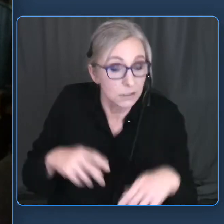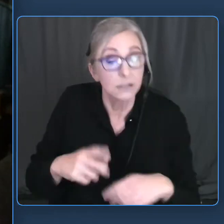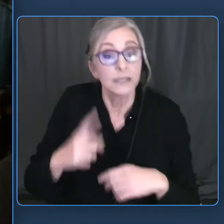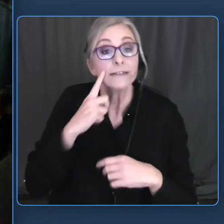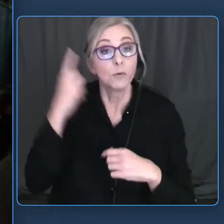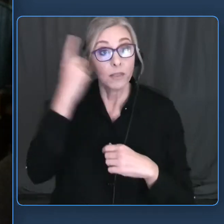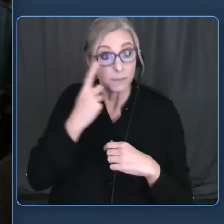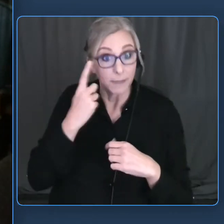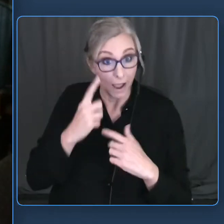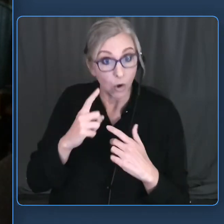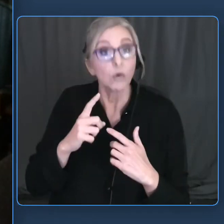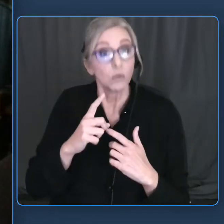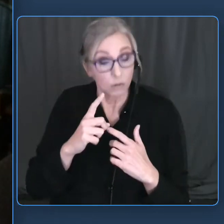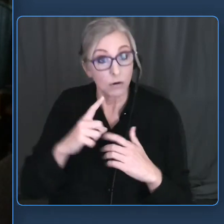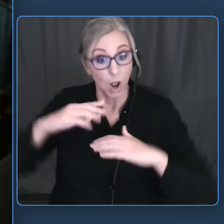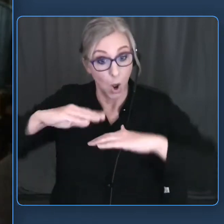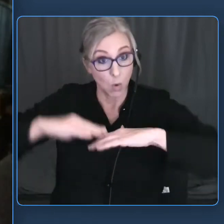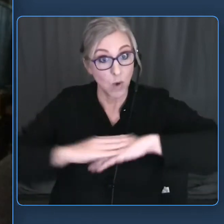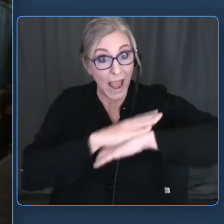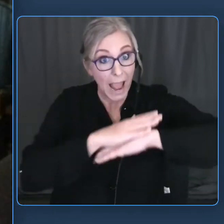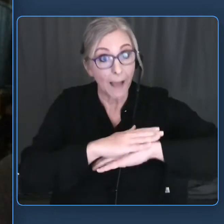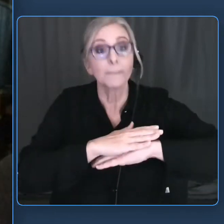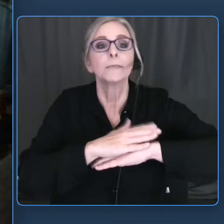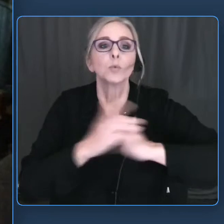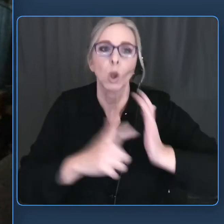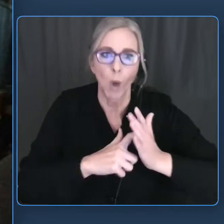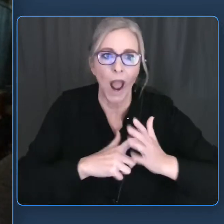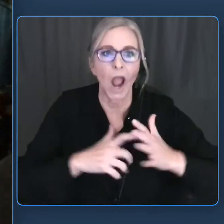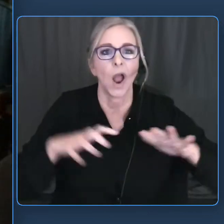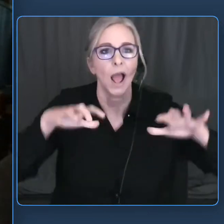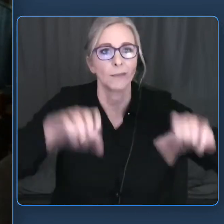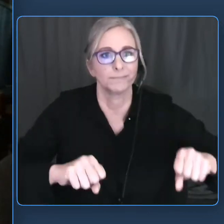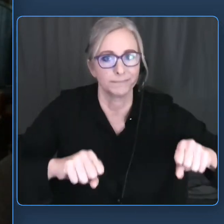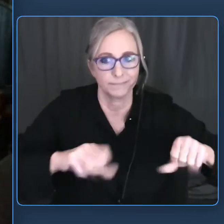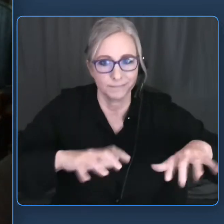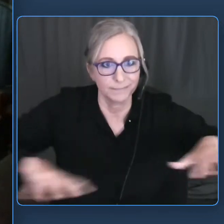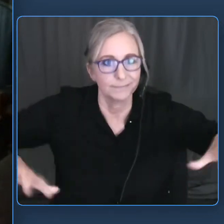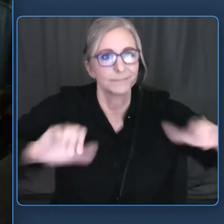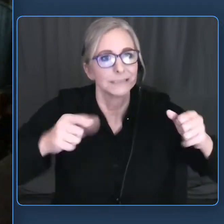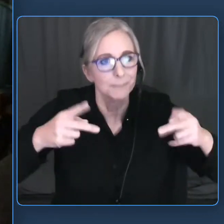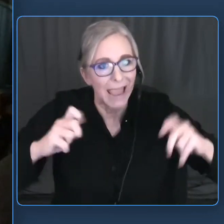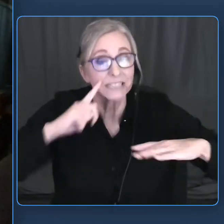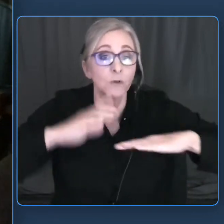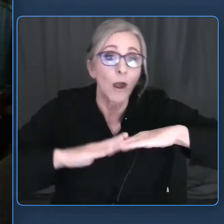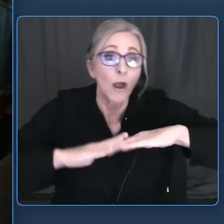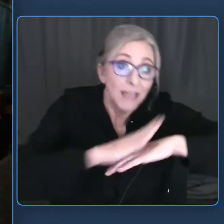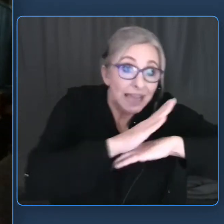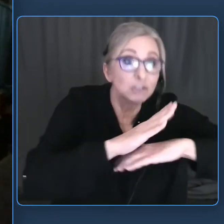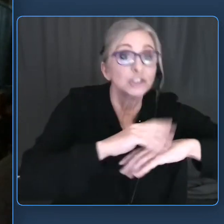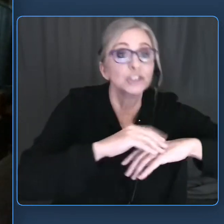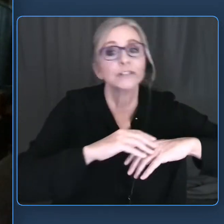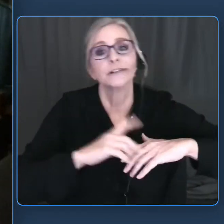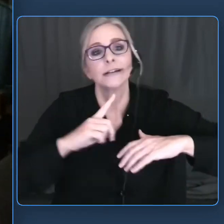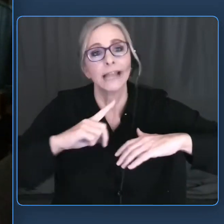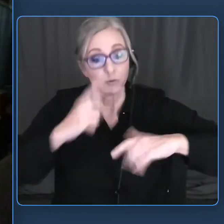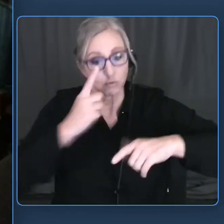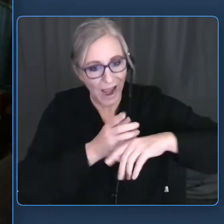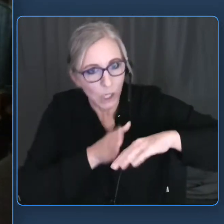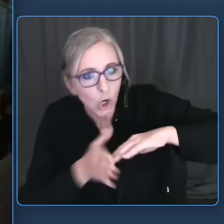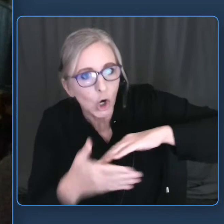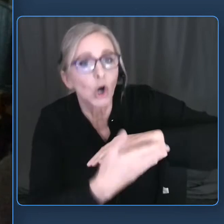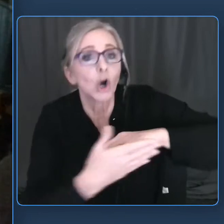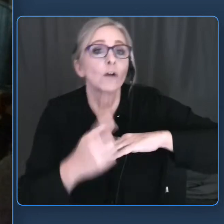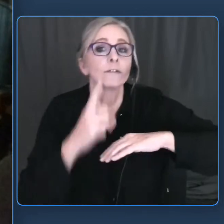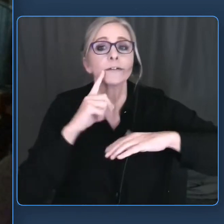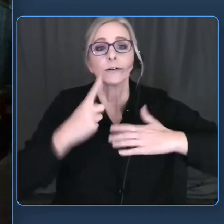think about it, putting a ramp in requires a certain amount of space for, elevation and the curvature, or if there is